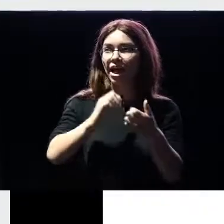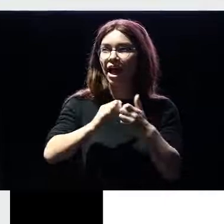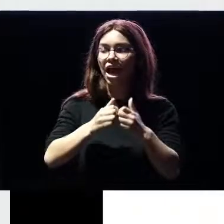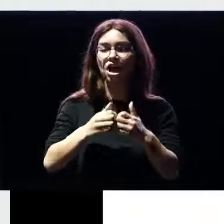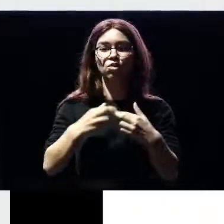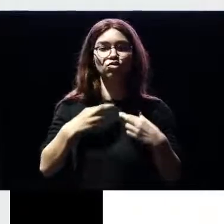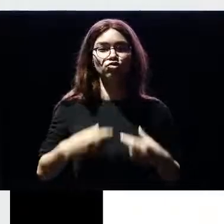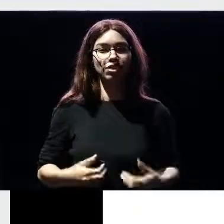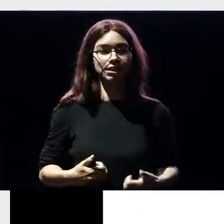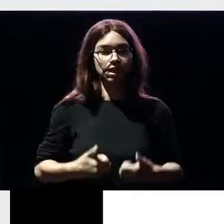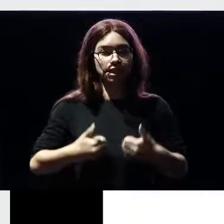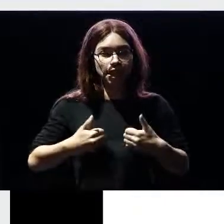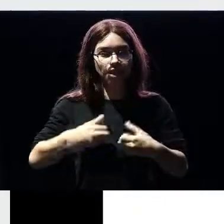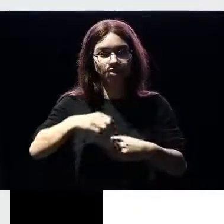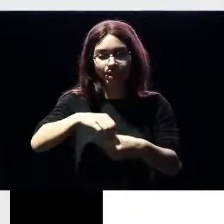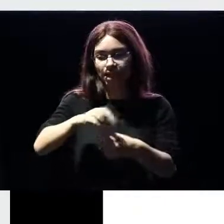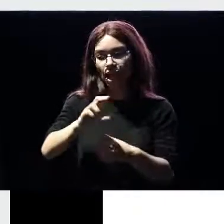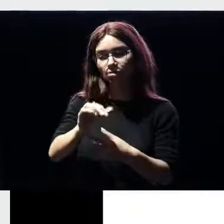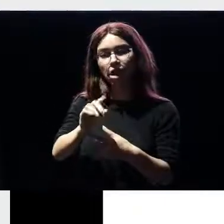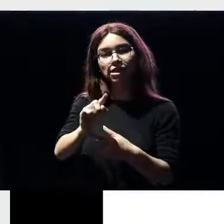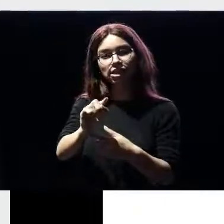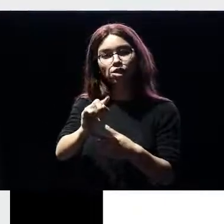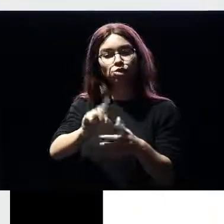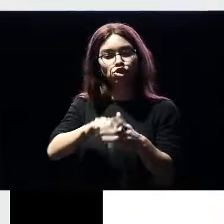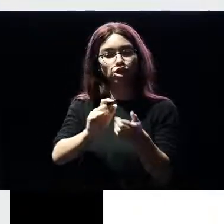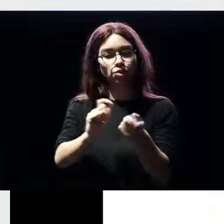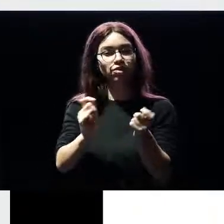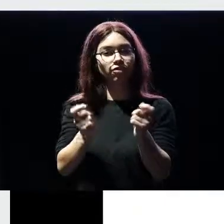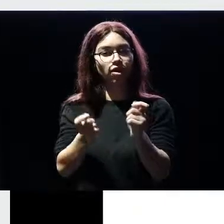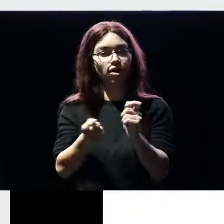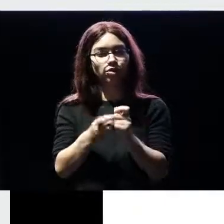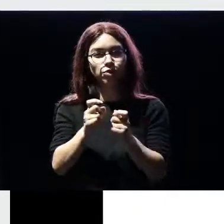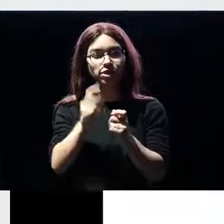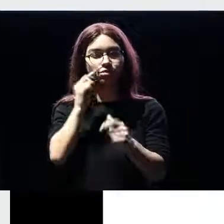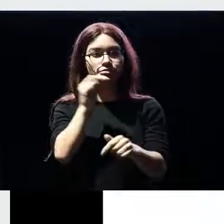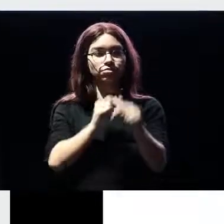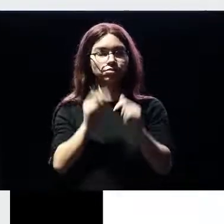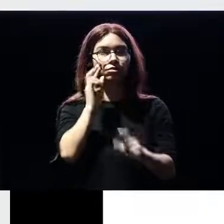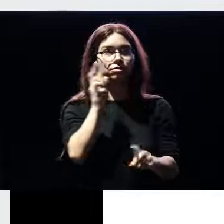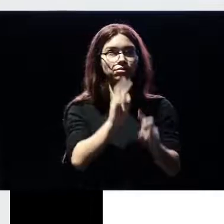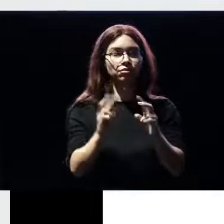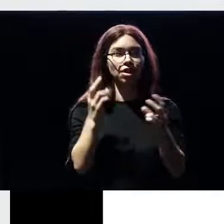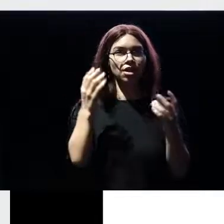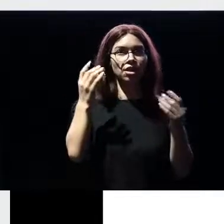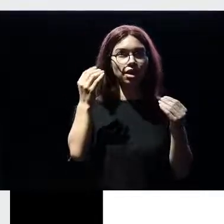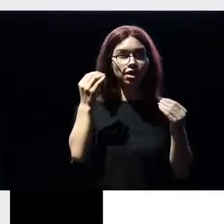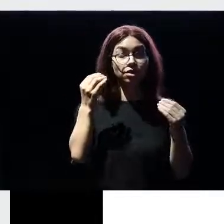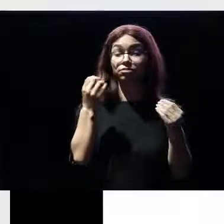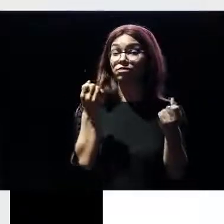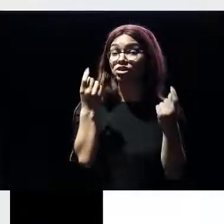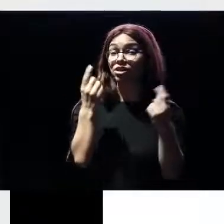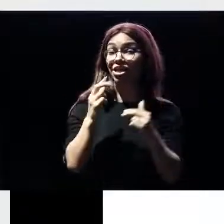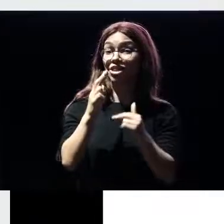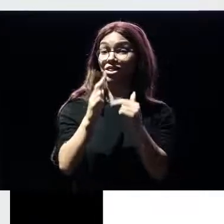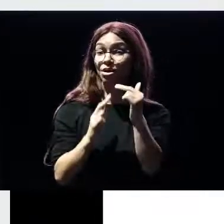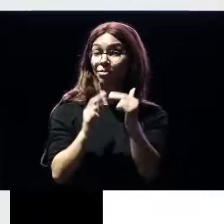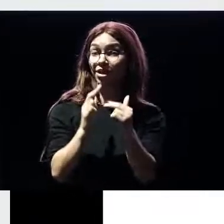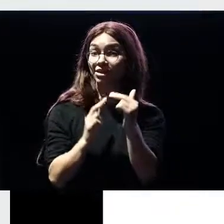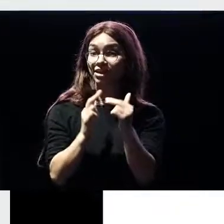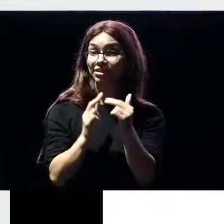life at MIT was starting to evolve. The buildings that they have